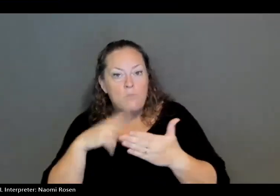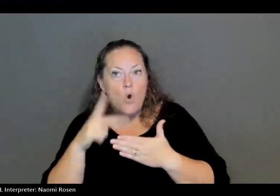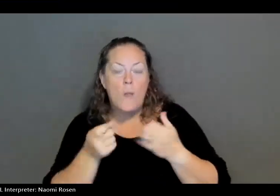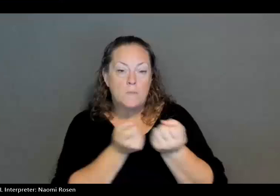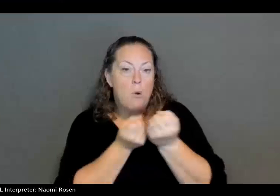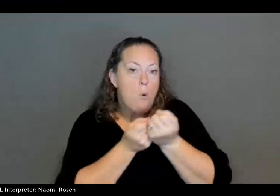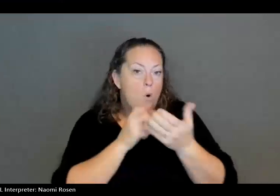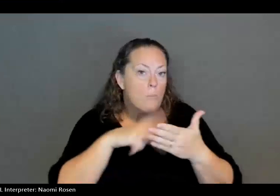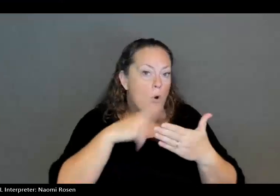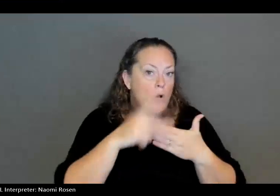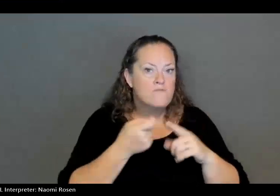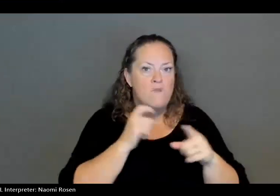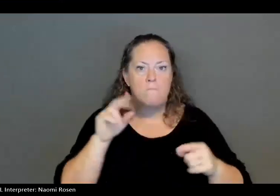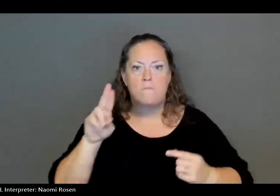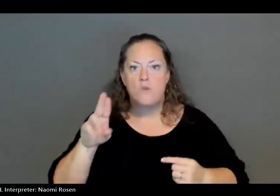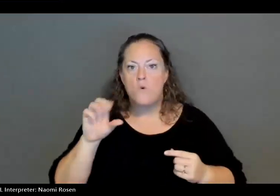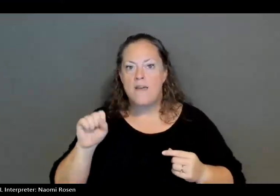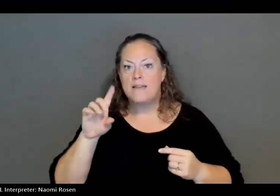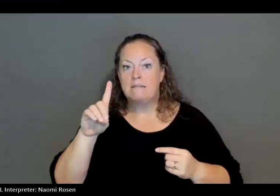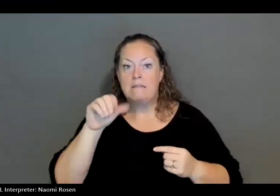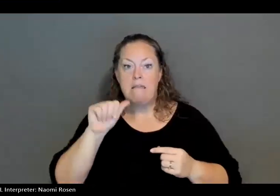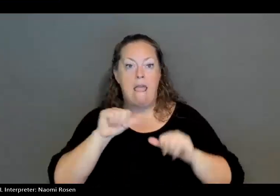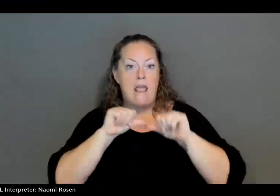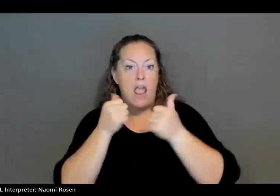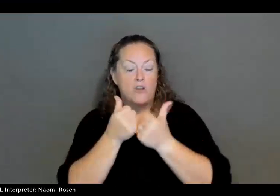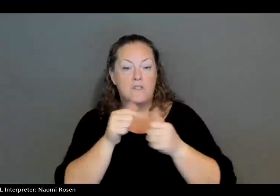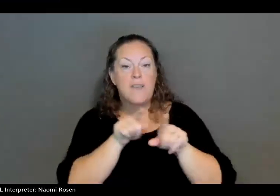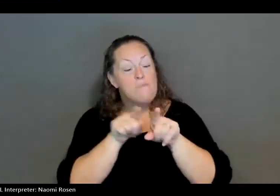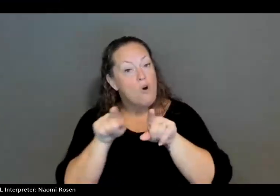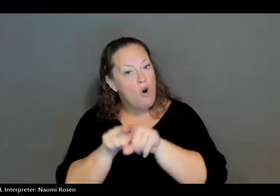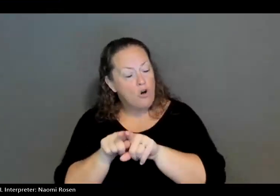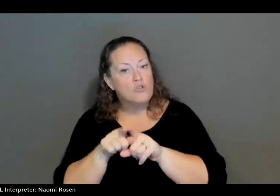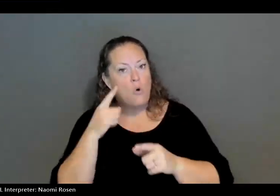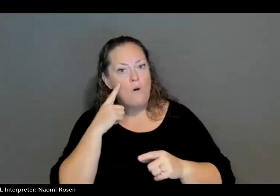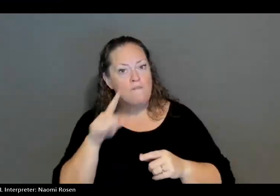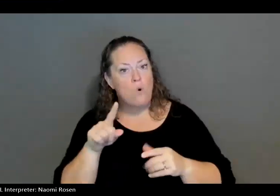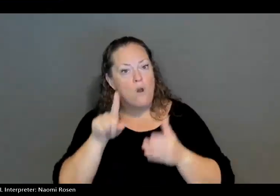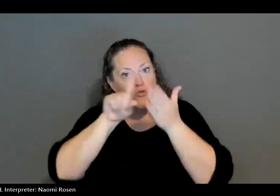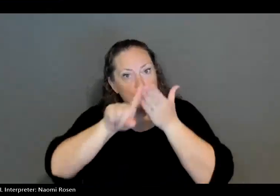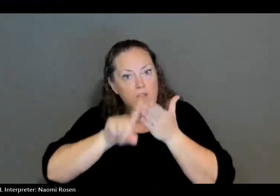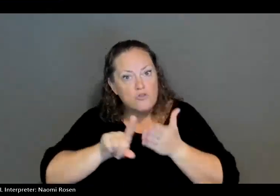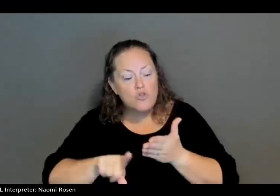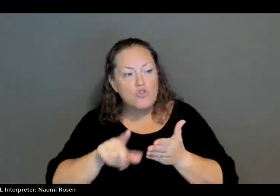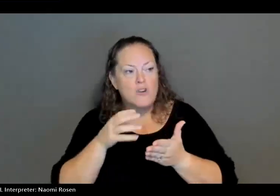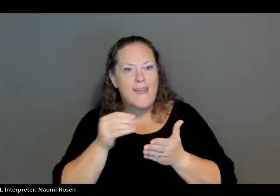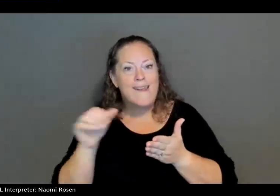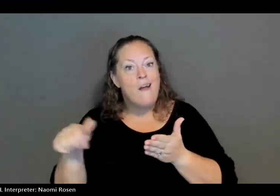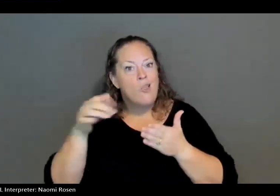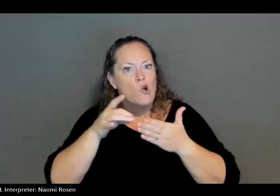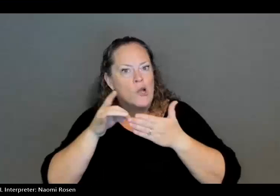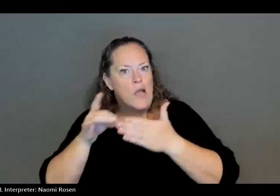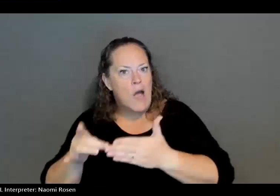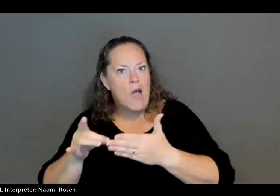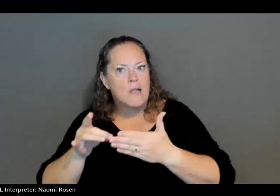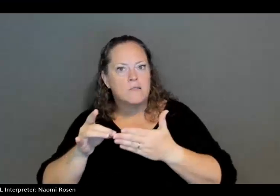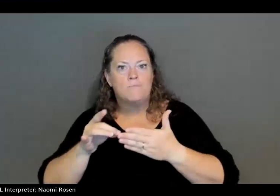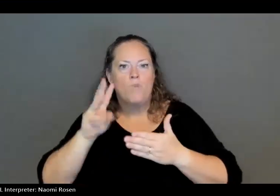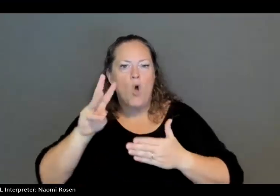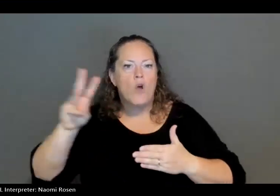from our USDA agencies, and also to literature and other guides and online